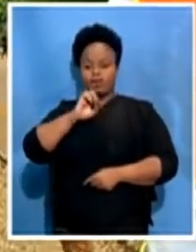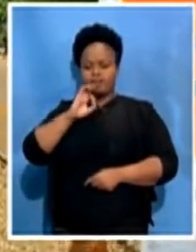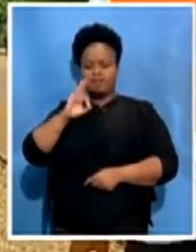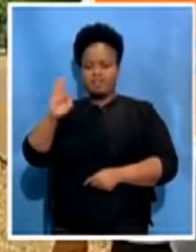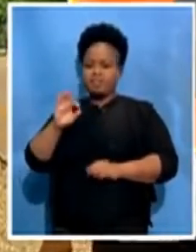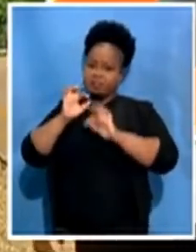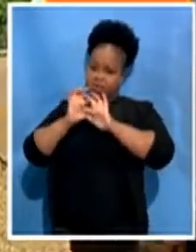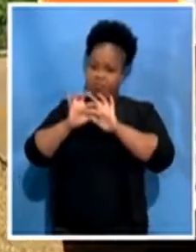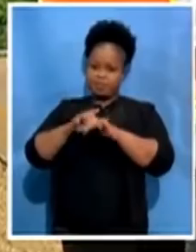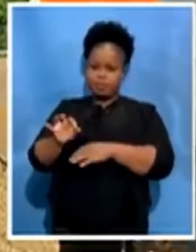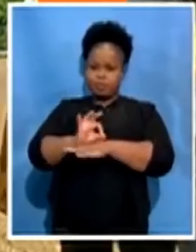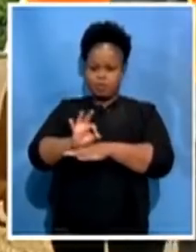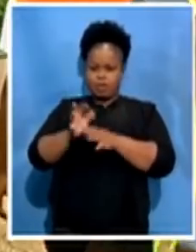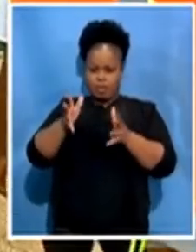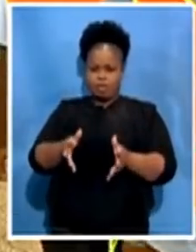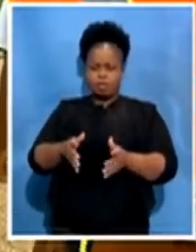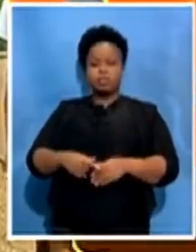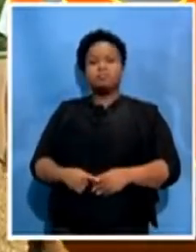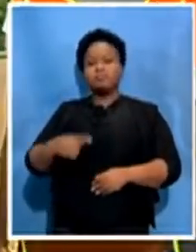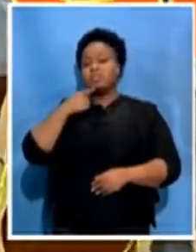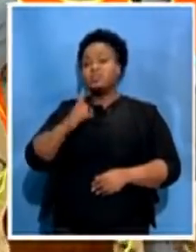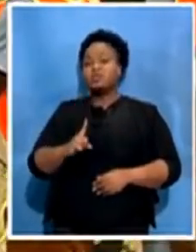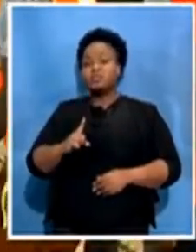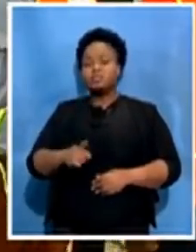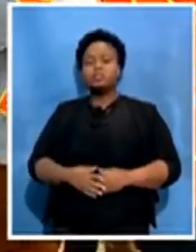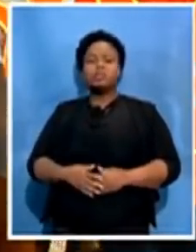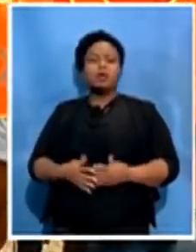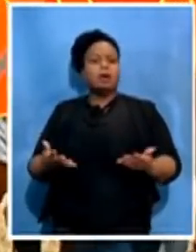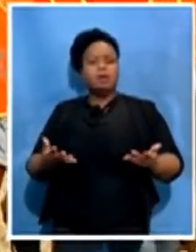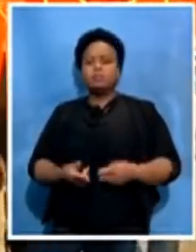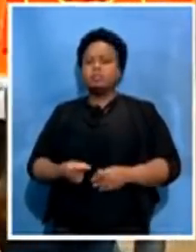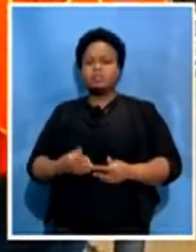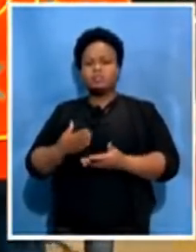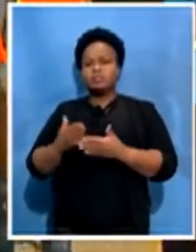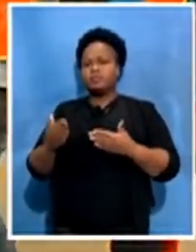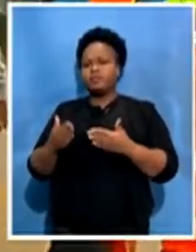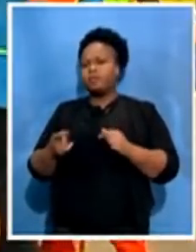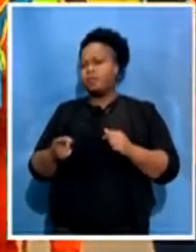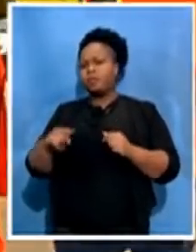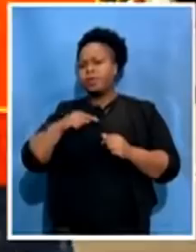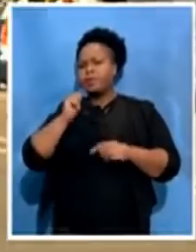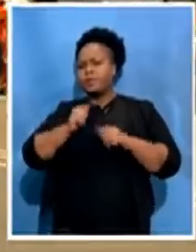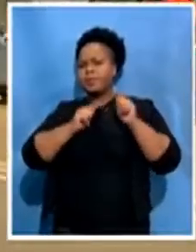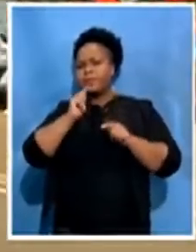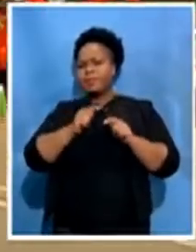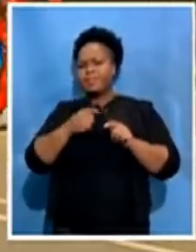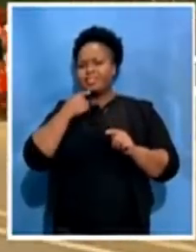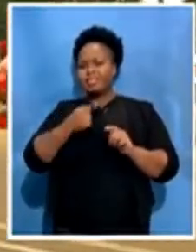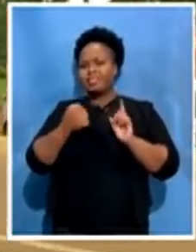that tomato producer ZZ2, they accuse him of exploiting his workers, and as well